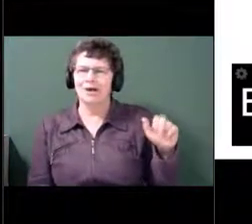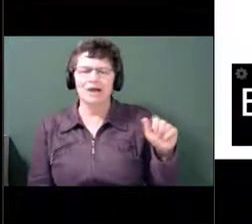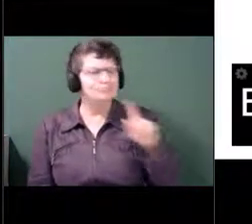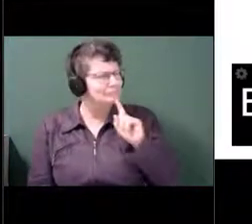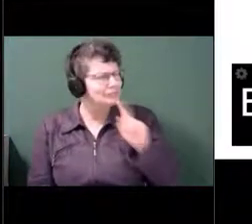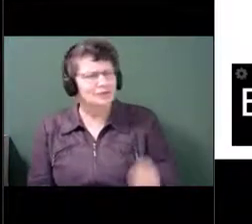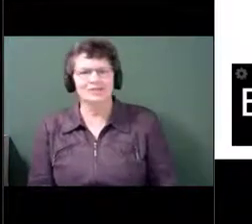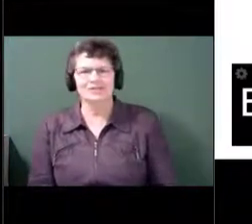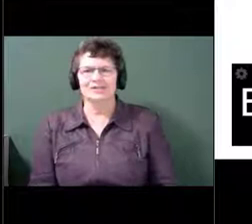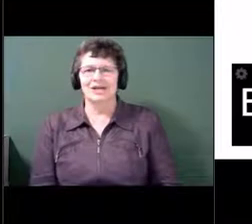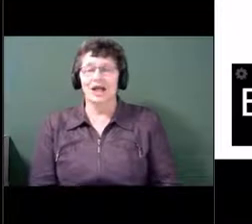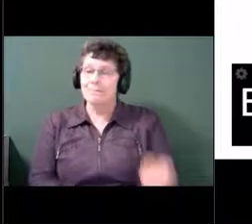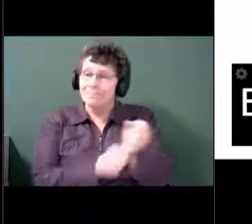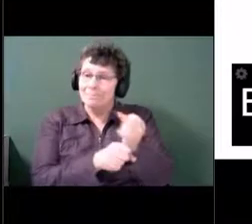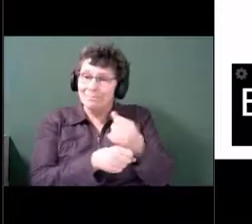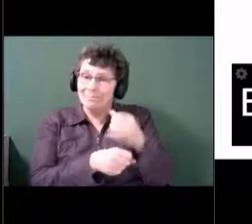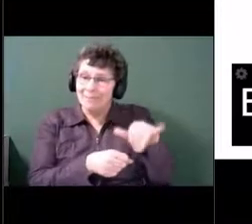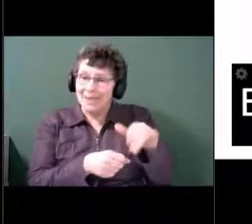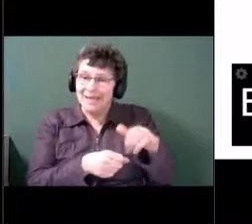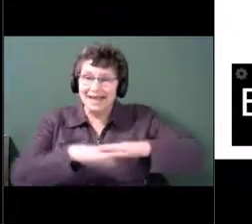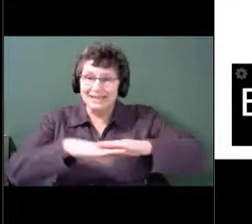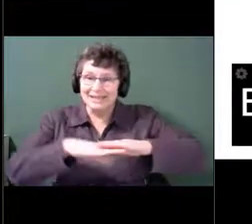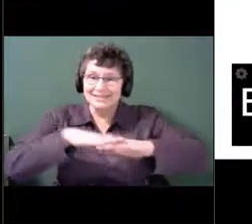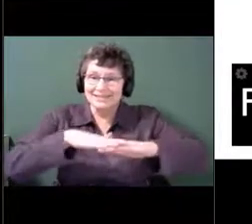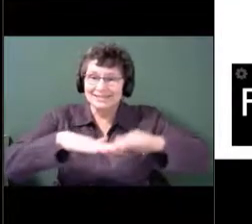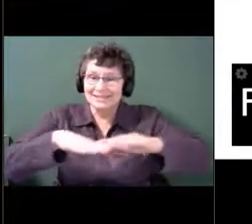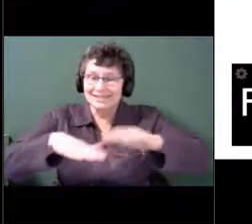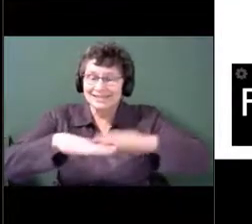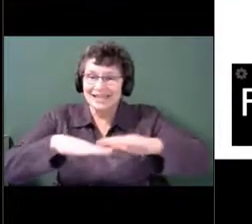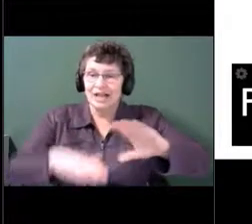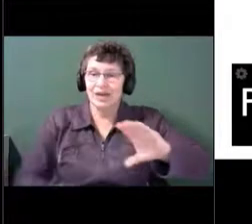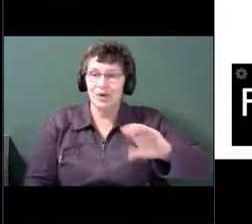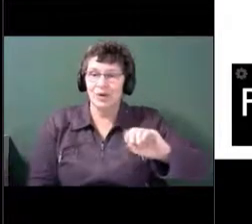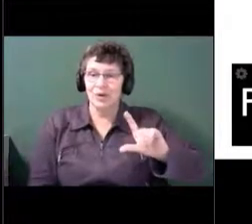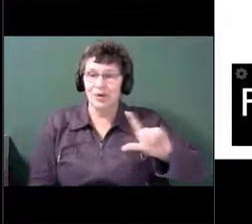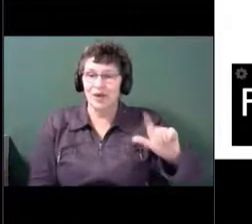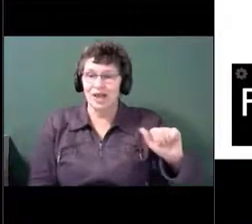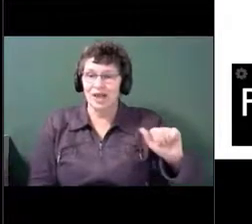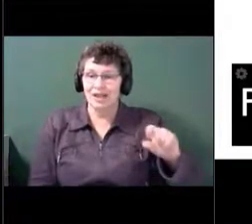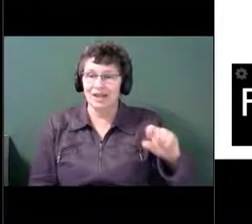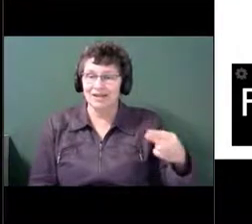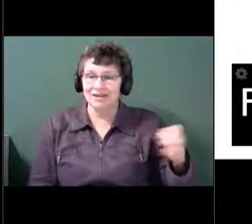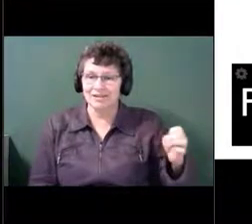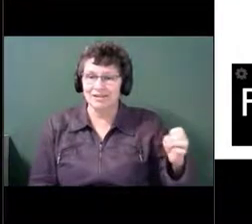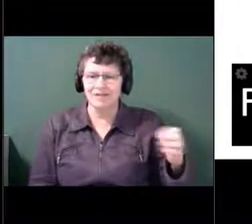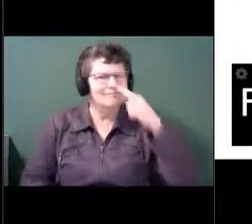I worked together on rather than just discuss. We actually did it together.